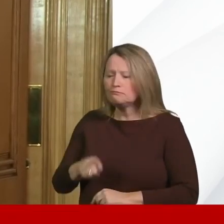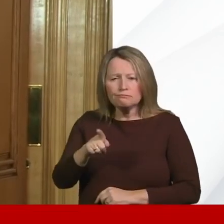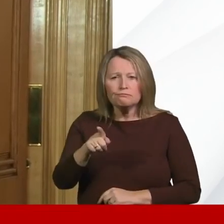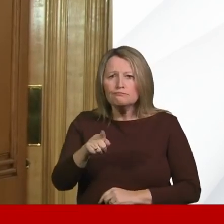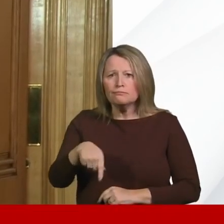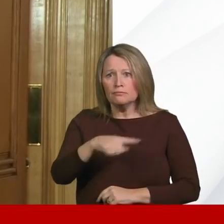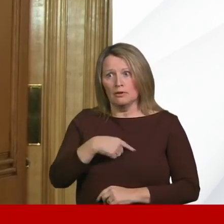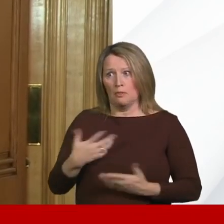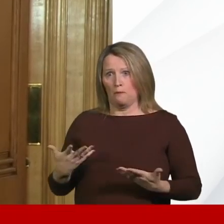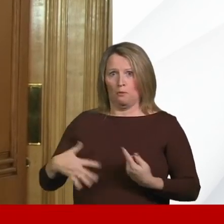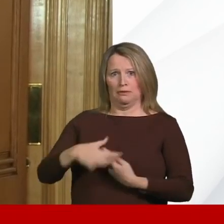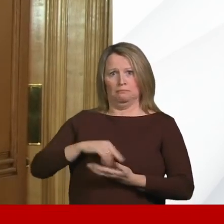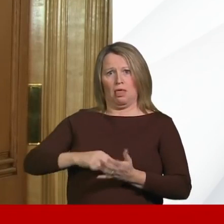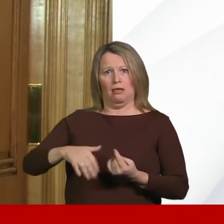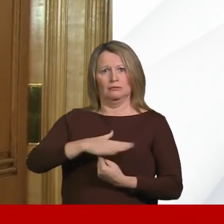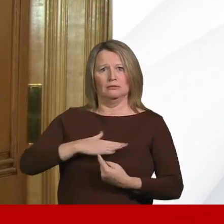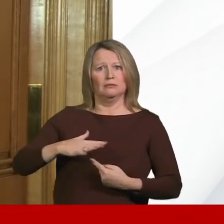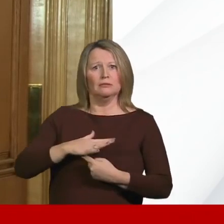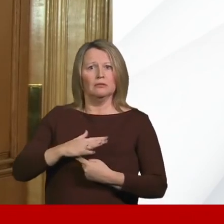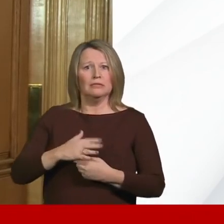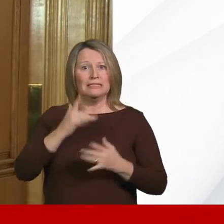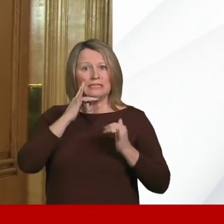about actually acknowledging that we need to